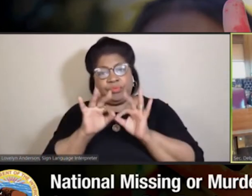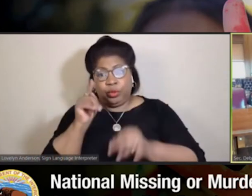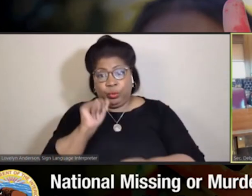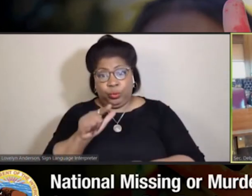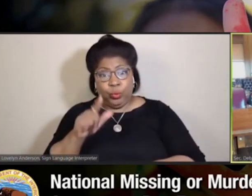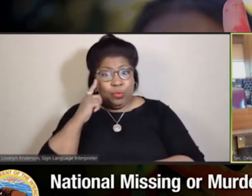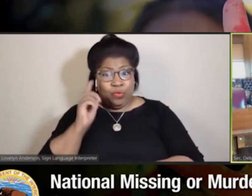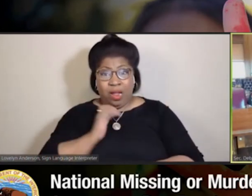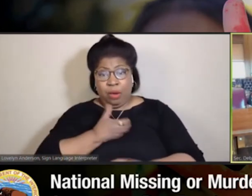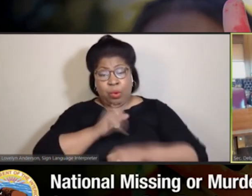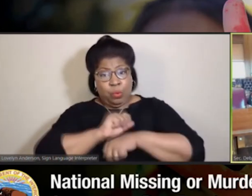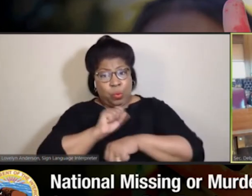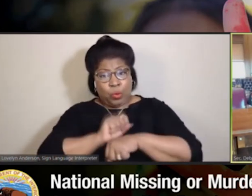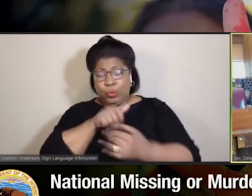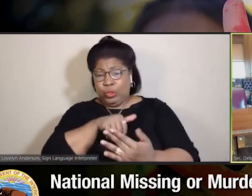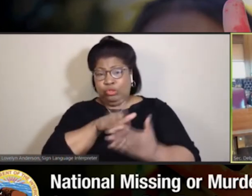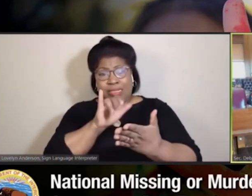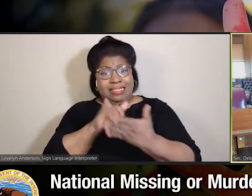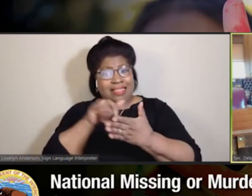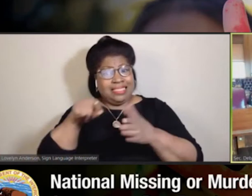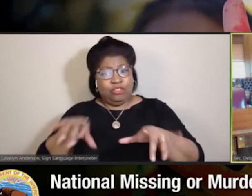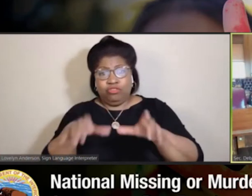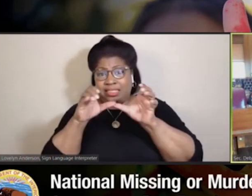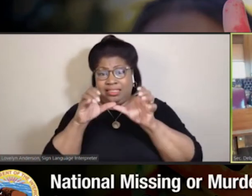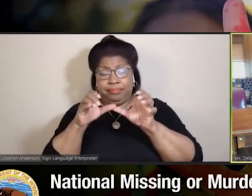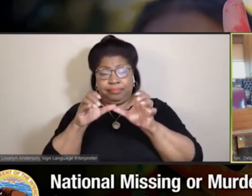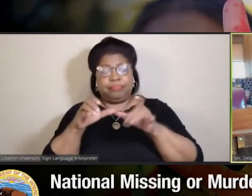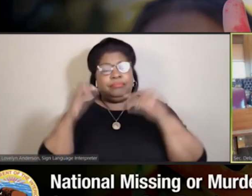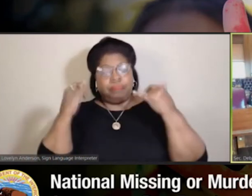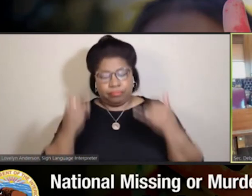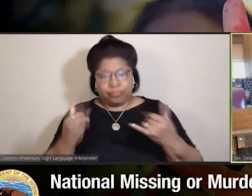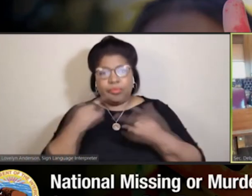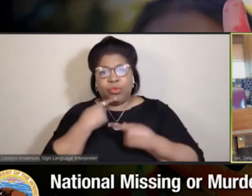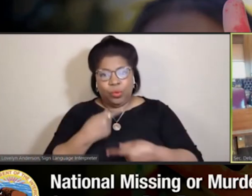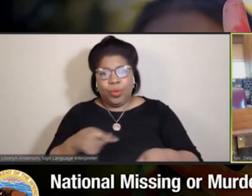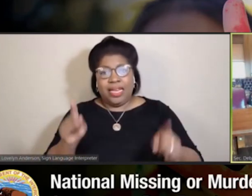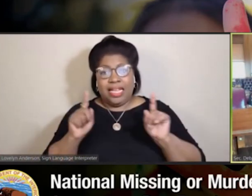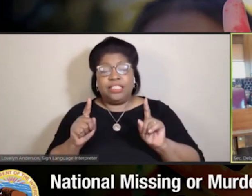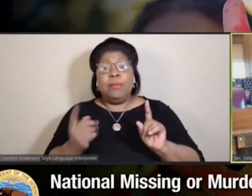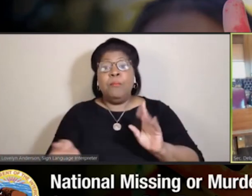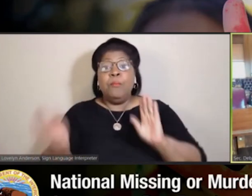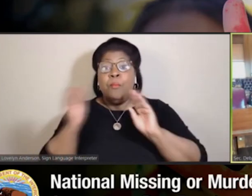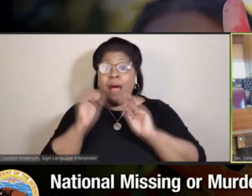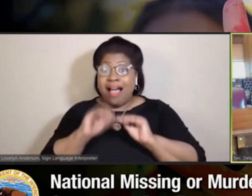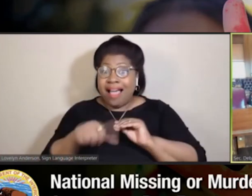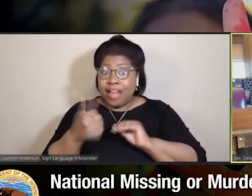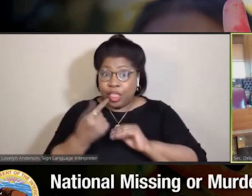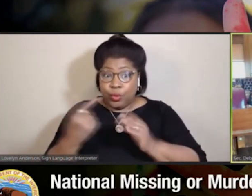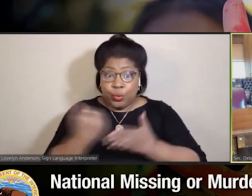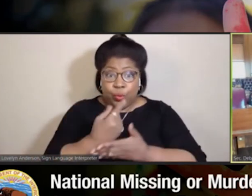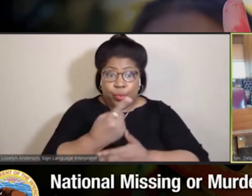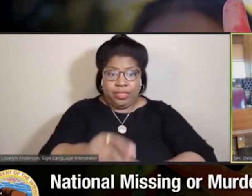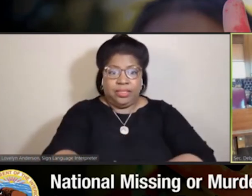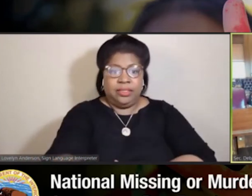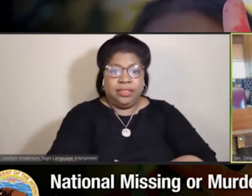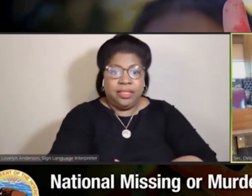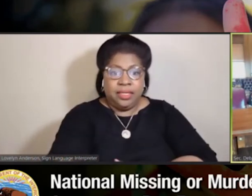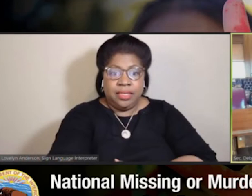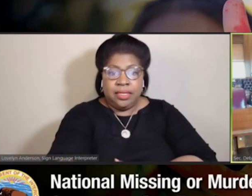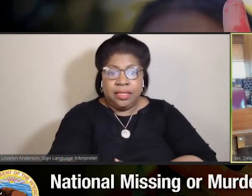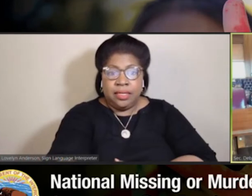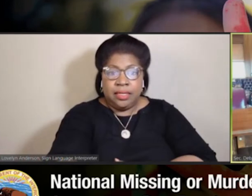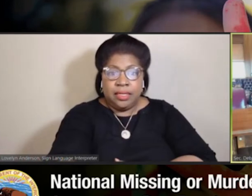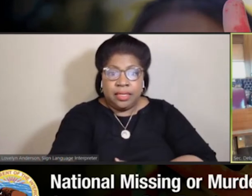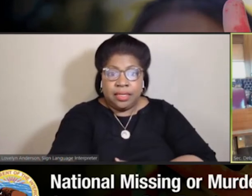work to address this crisis, and today we announce steps for another. In Congress, I led the Not